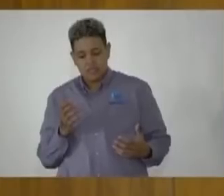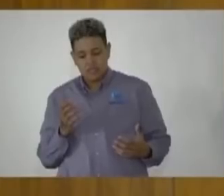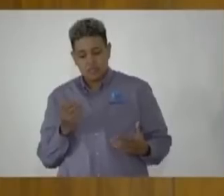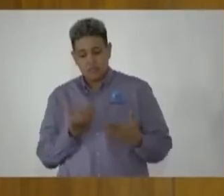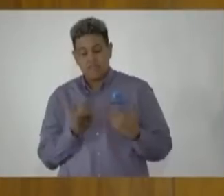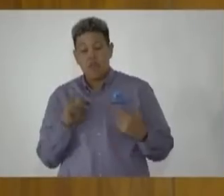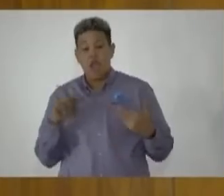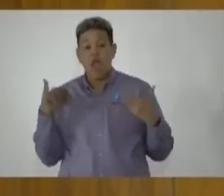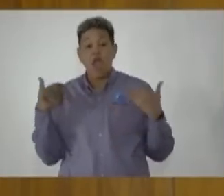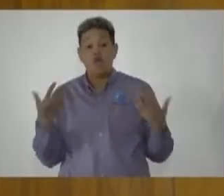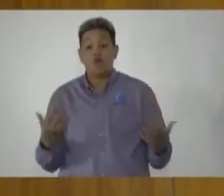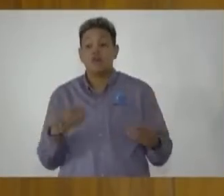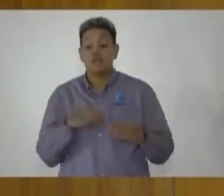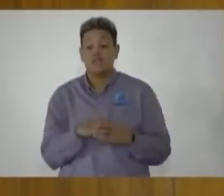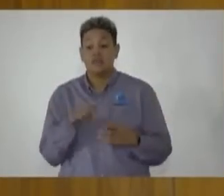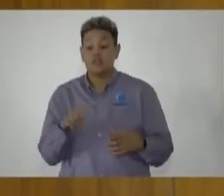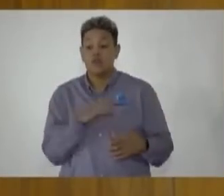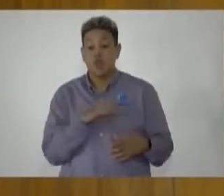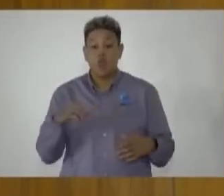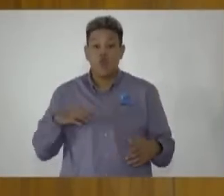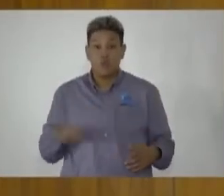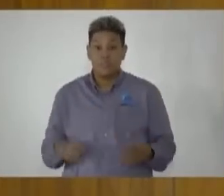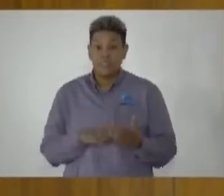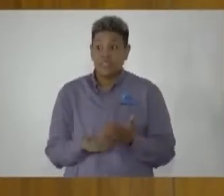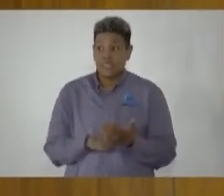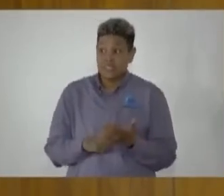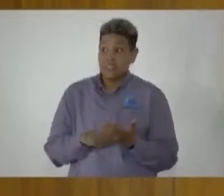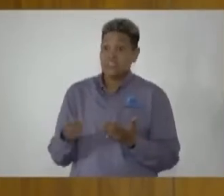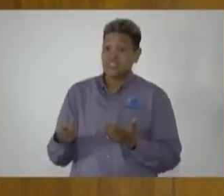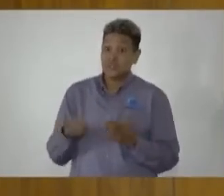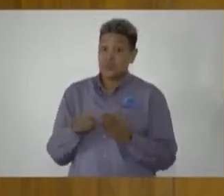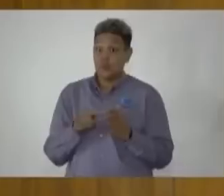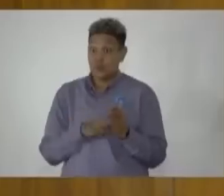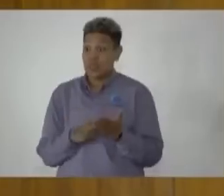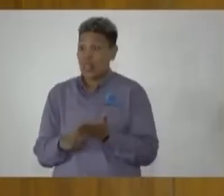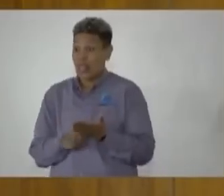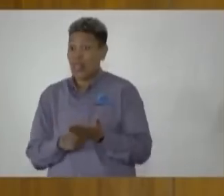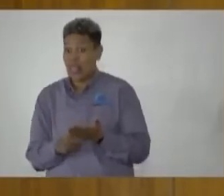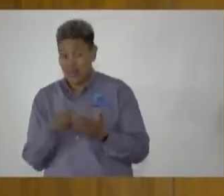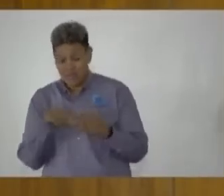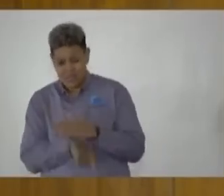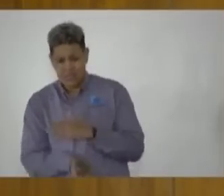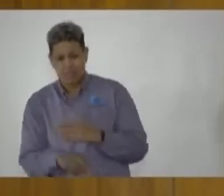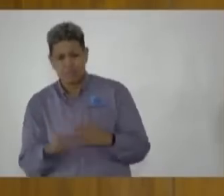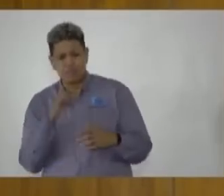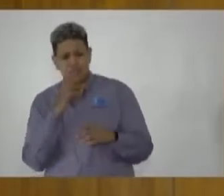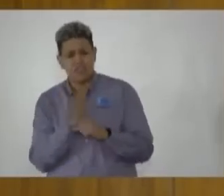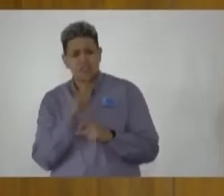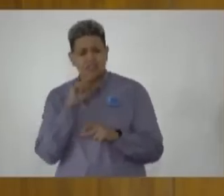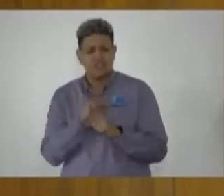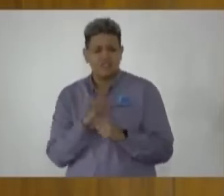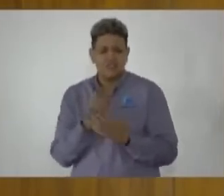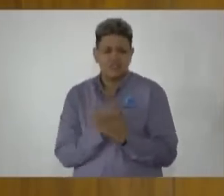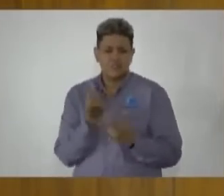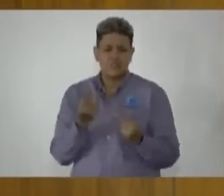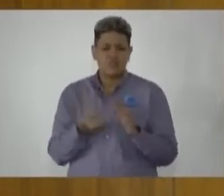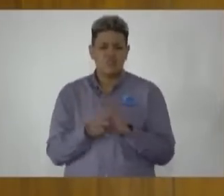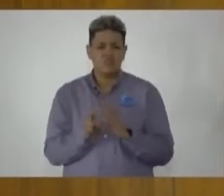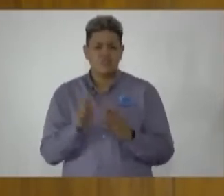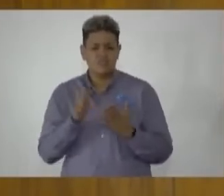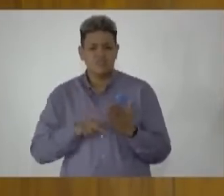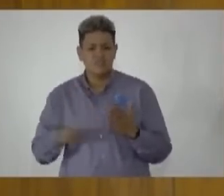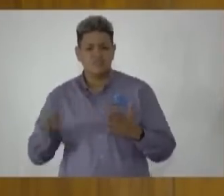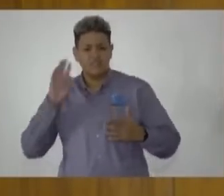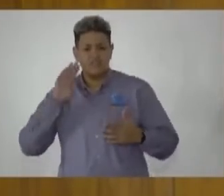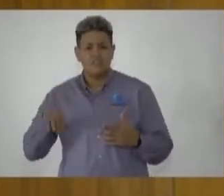I go into the Standing Orders Committee, to get the opportunity to review all of